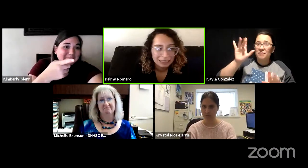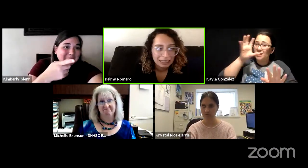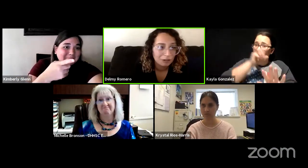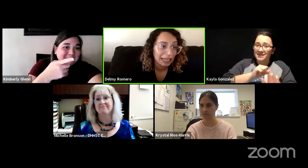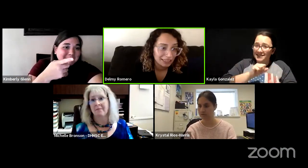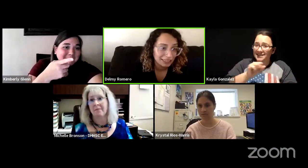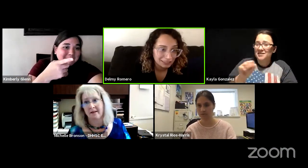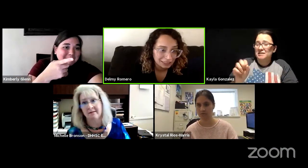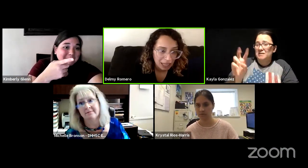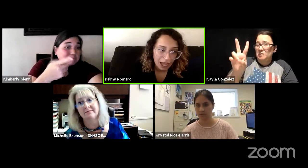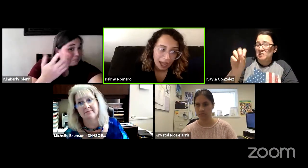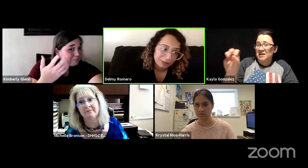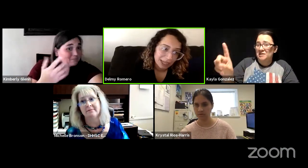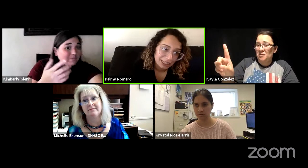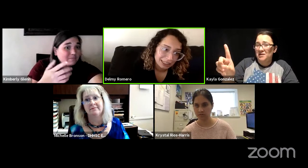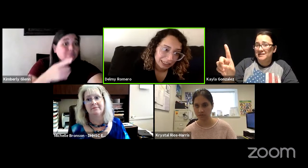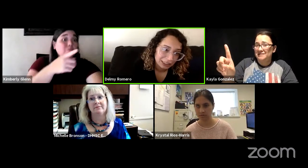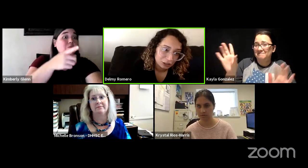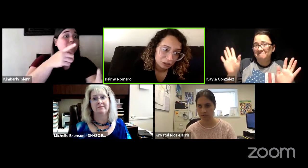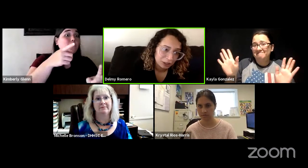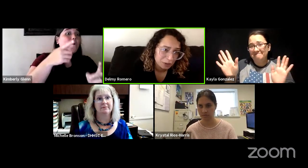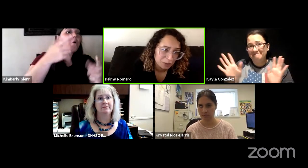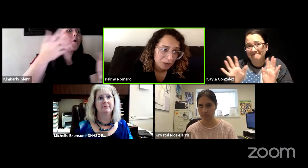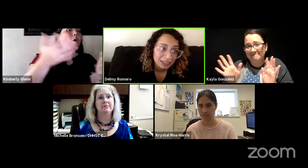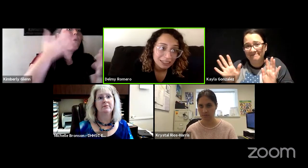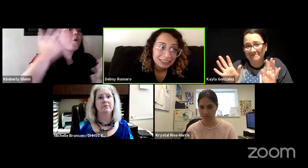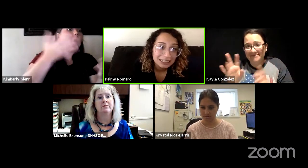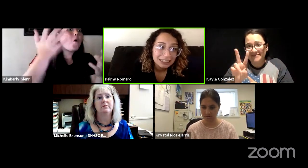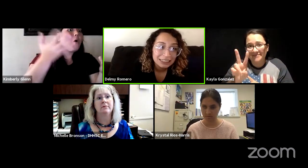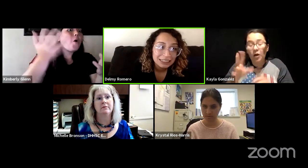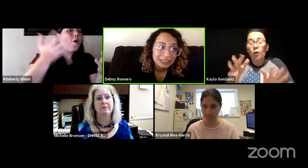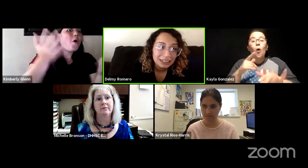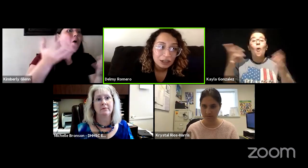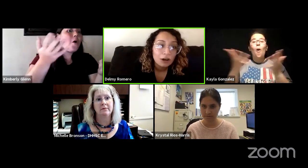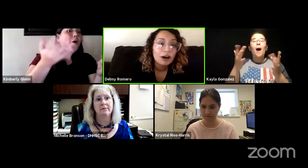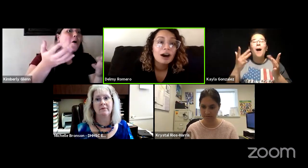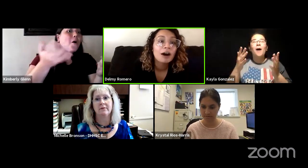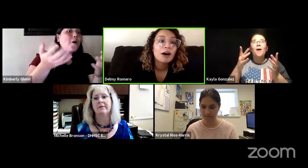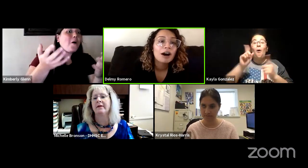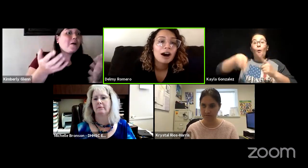Michelle? Oh, Kayla? I'm guessing 2001.